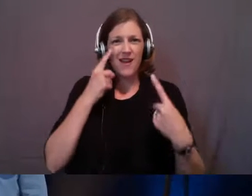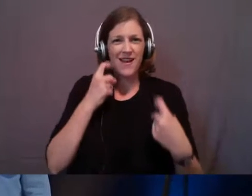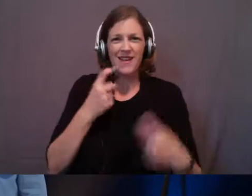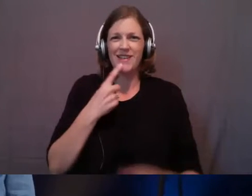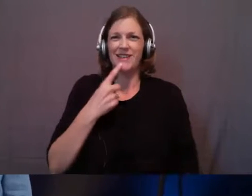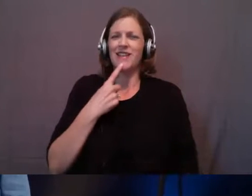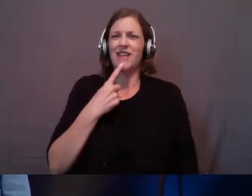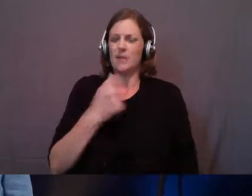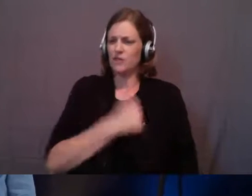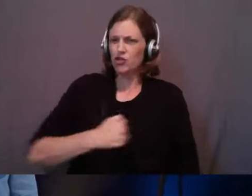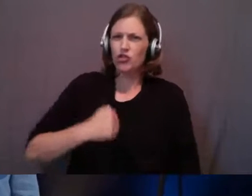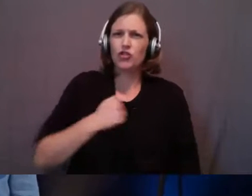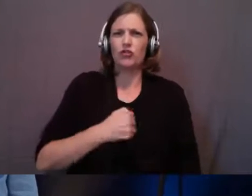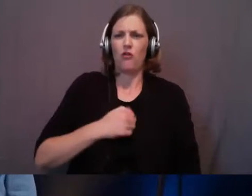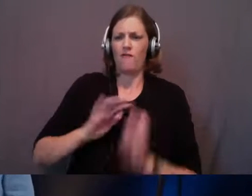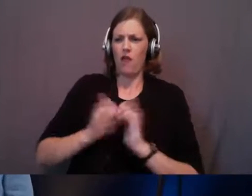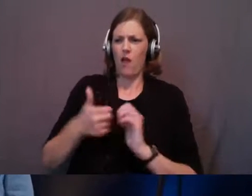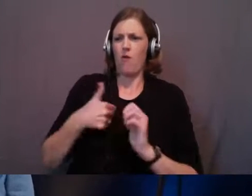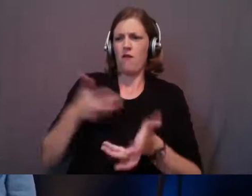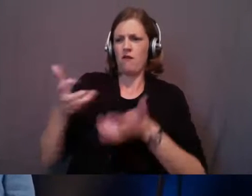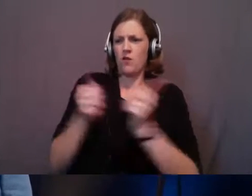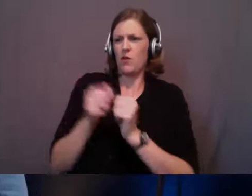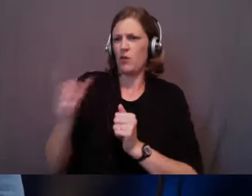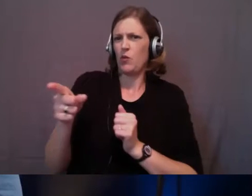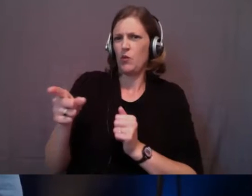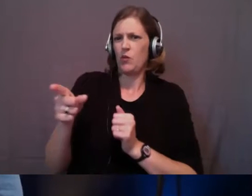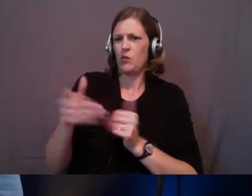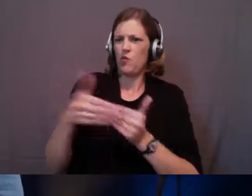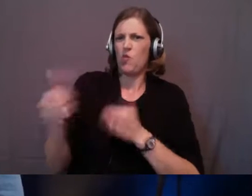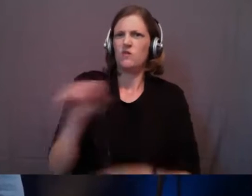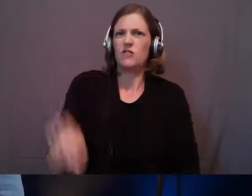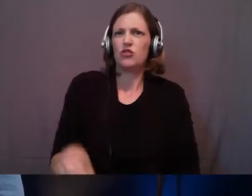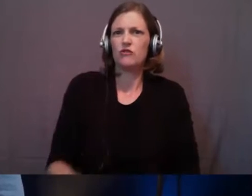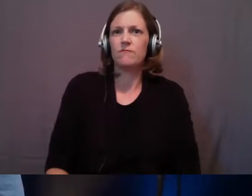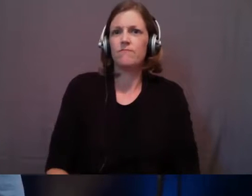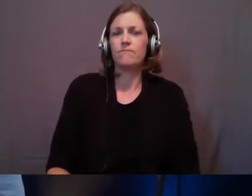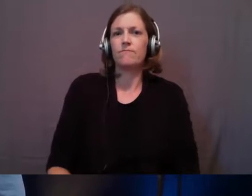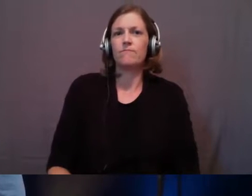I'm sorry for the way I treated you this whole semester.